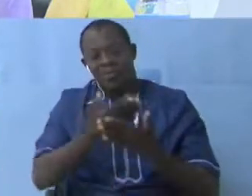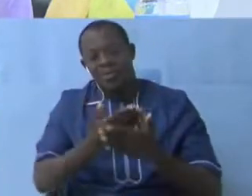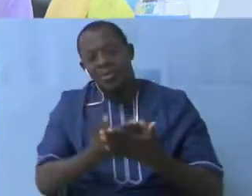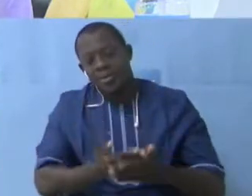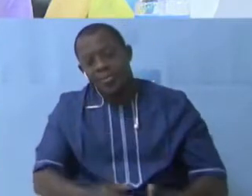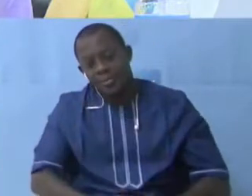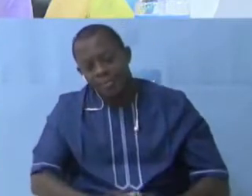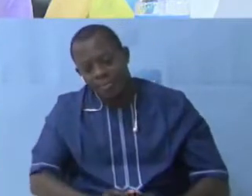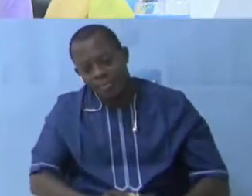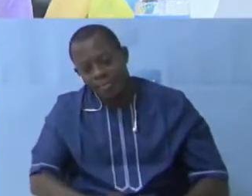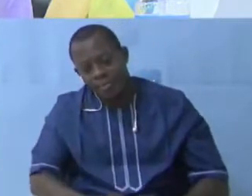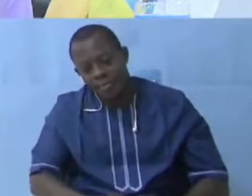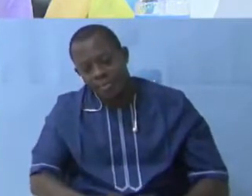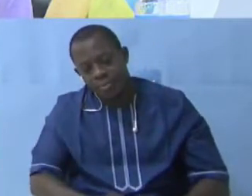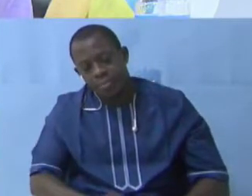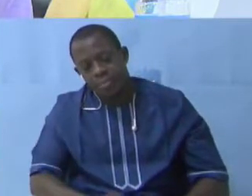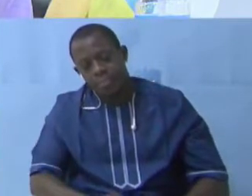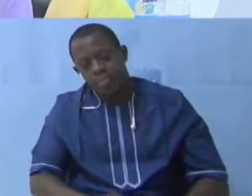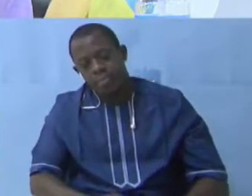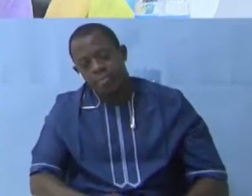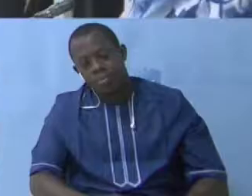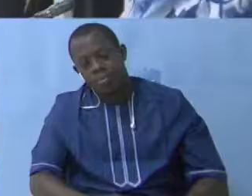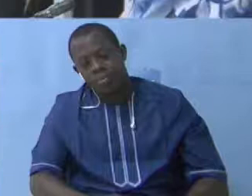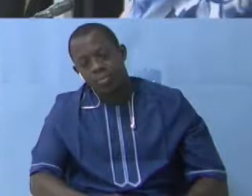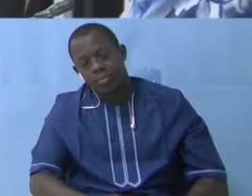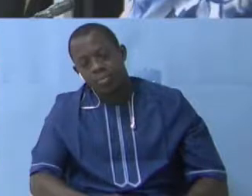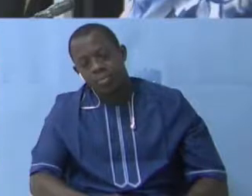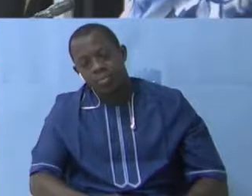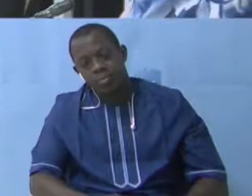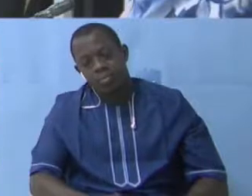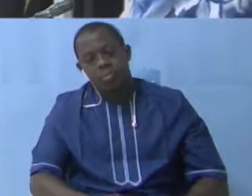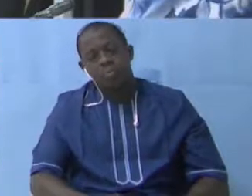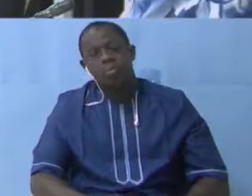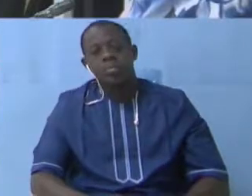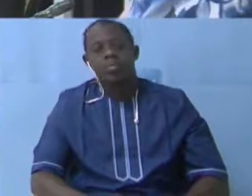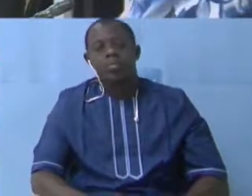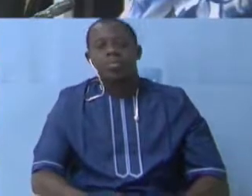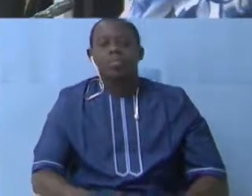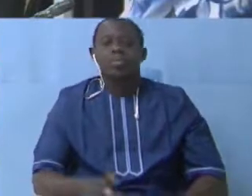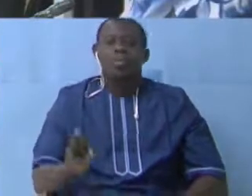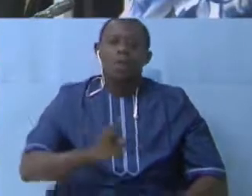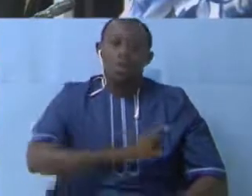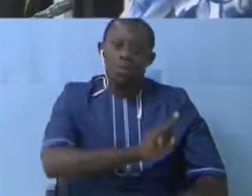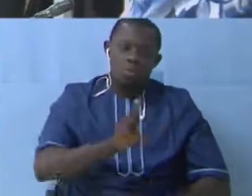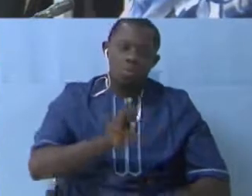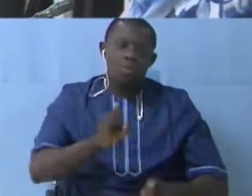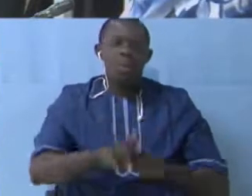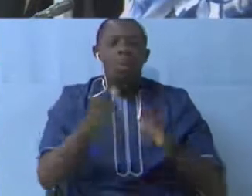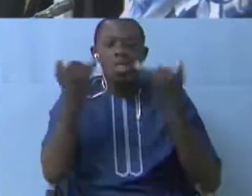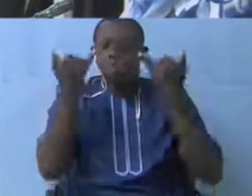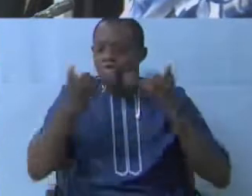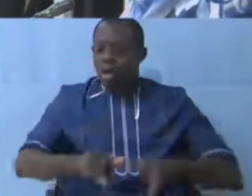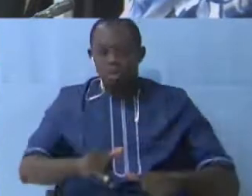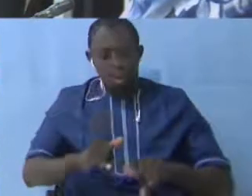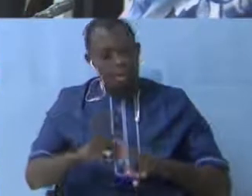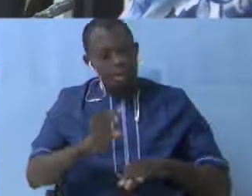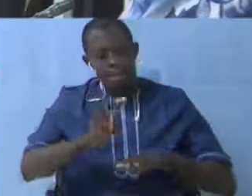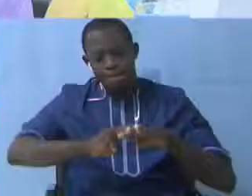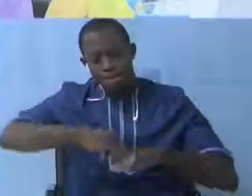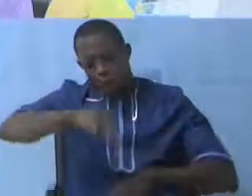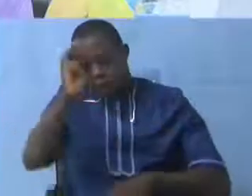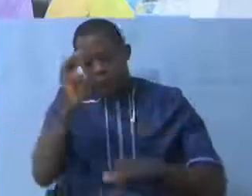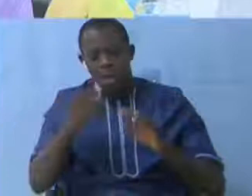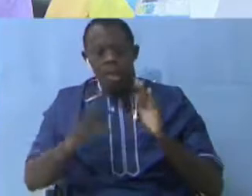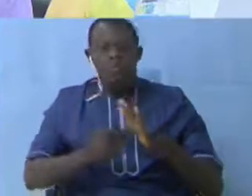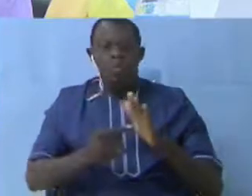ne war nañ koy mottali. We miss the most important, which was our constitution. dal dinañu manqué lu bari